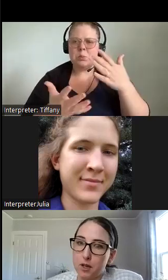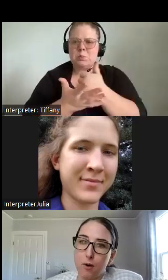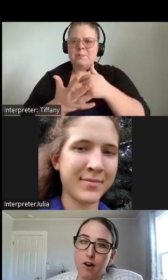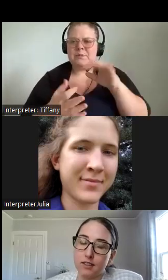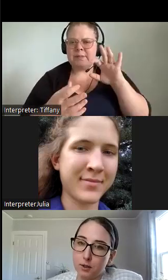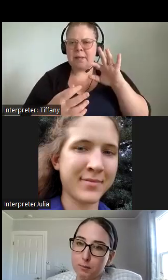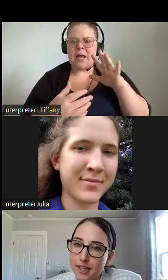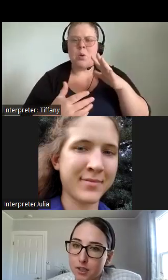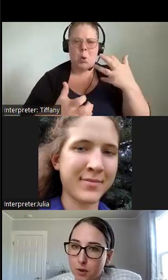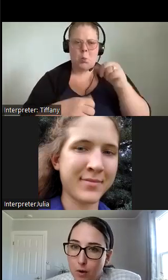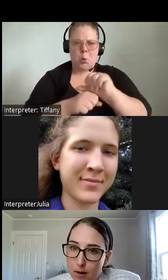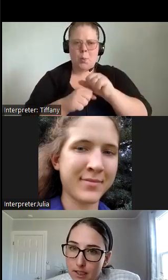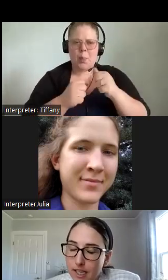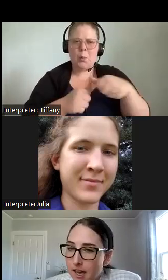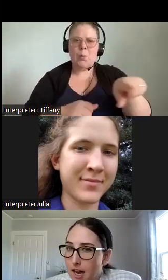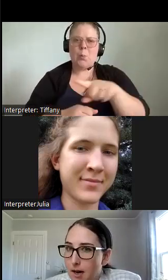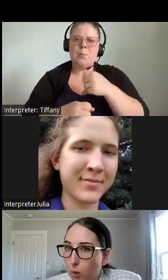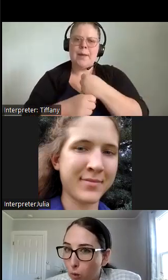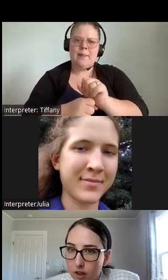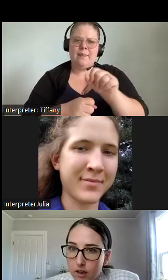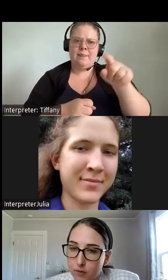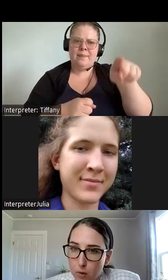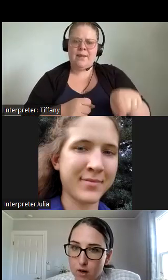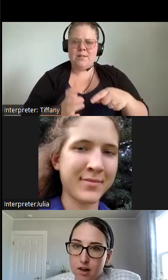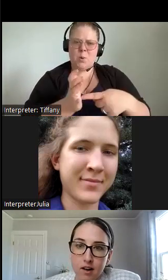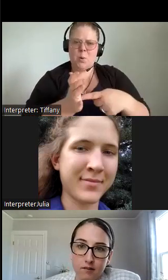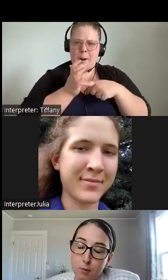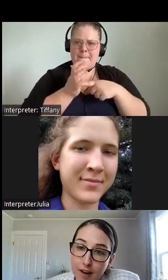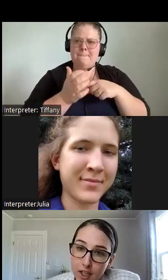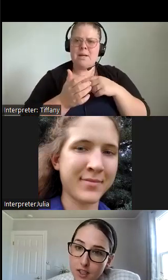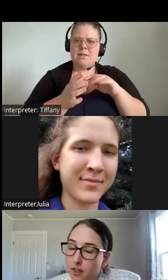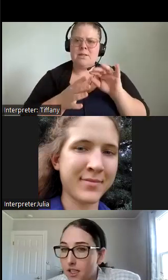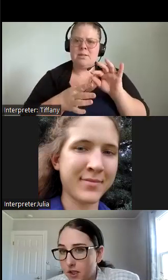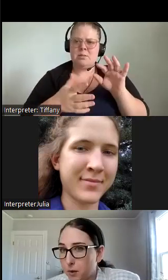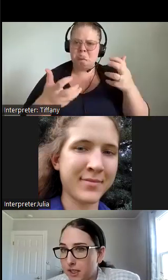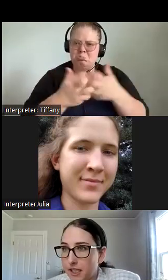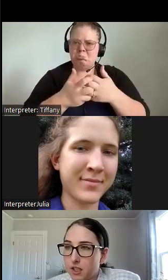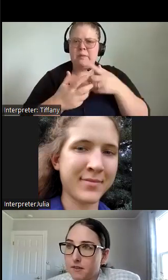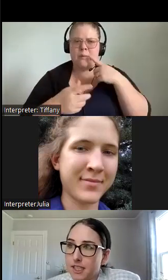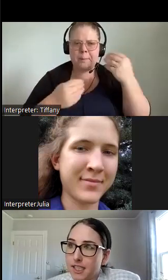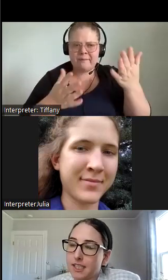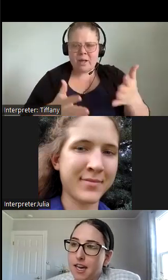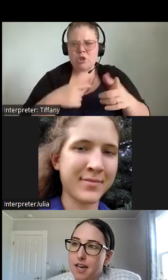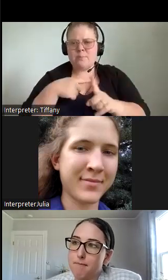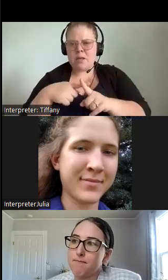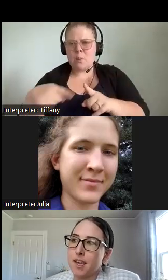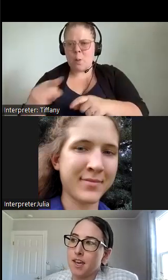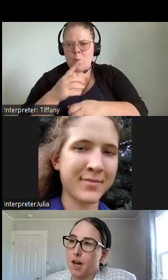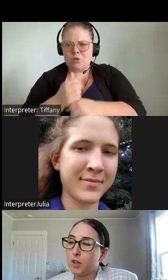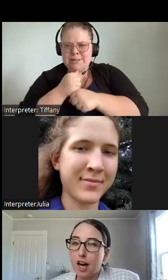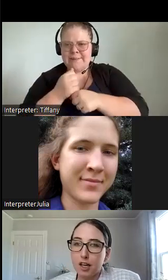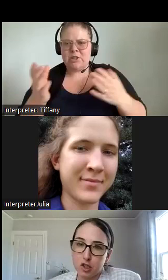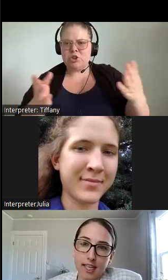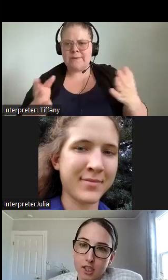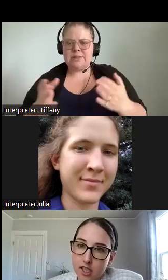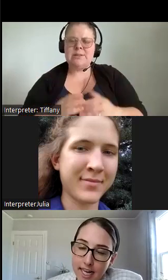in working with you all to make these requirements work for providers, for the individuals receiving services.